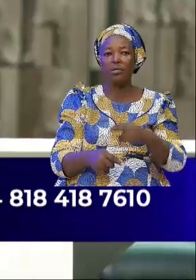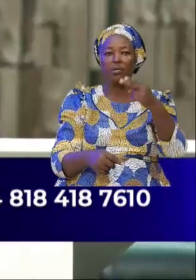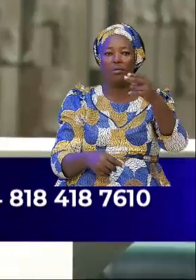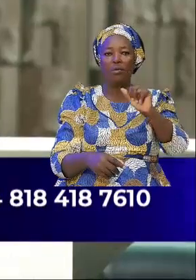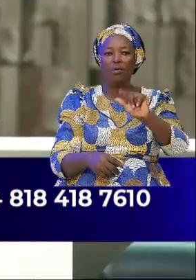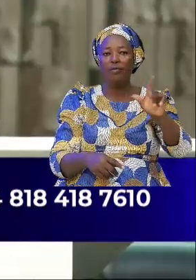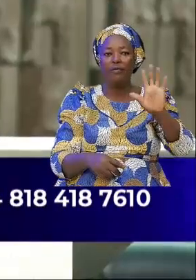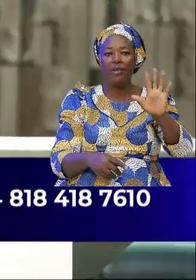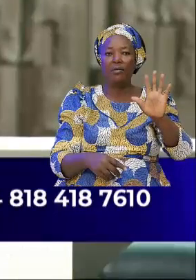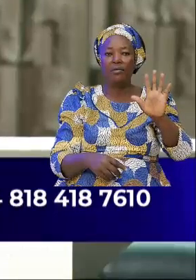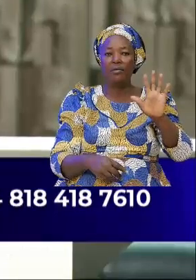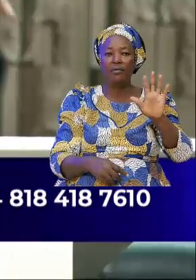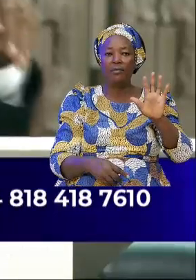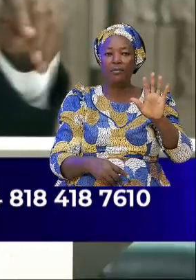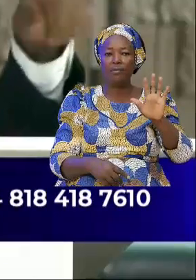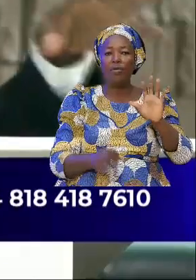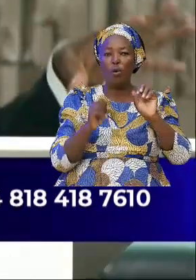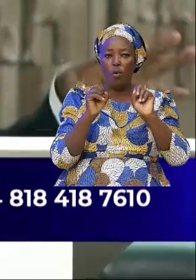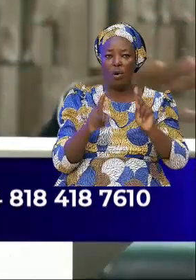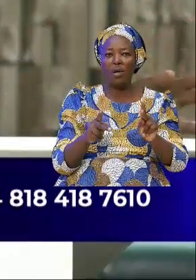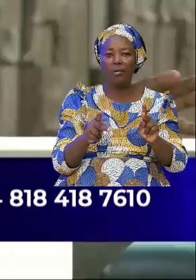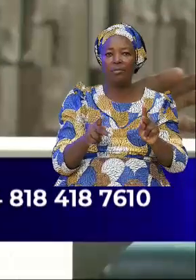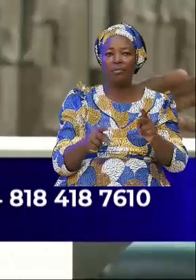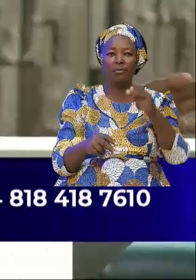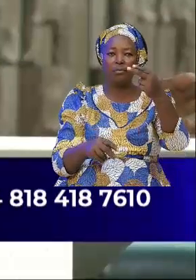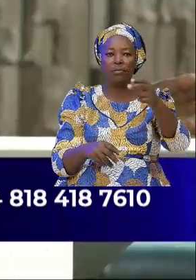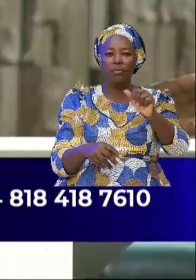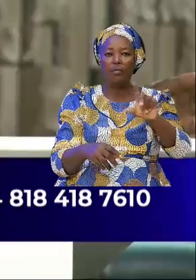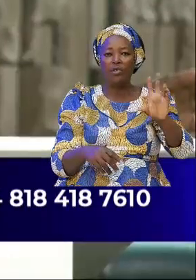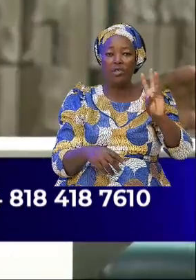All four, are we true? Okay, God bless you. All five.